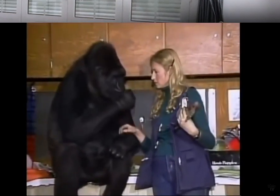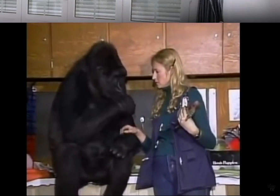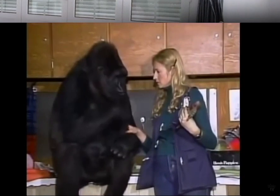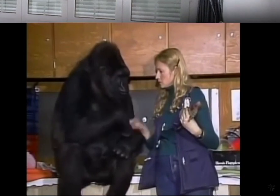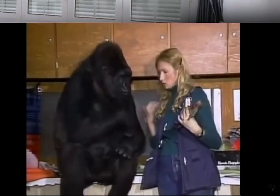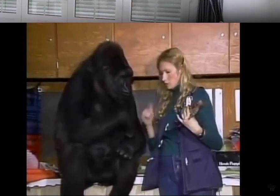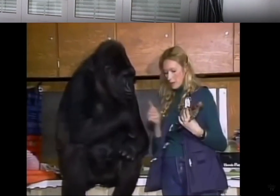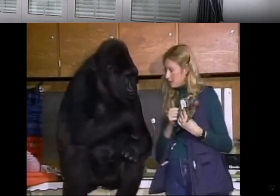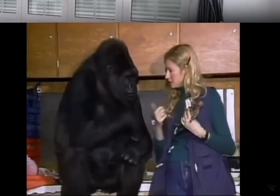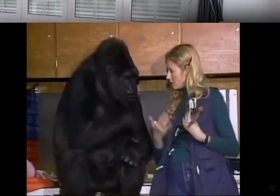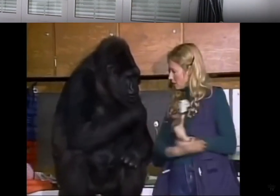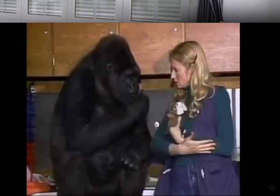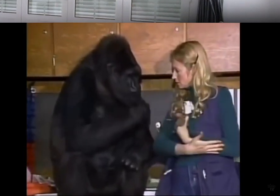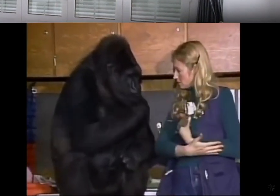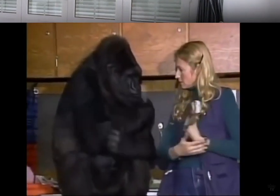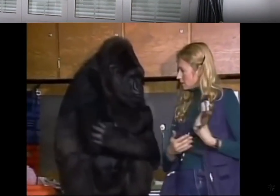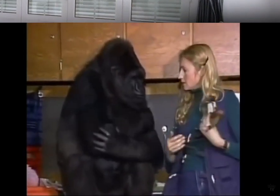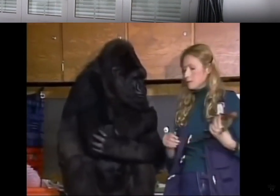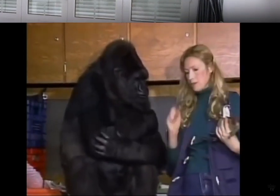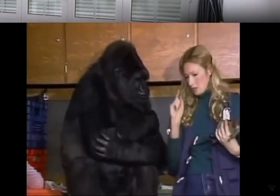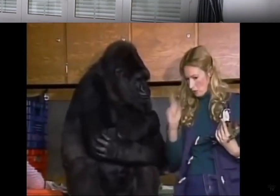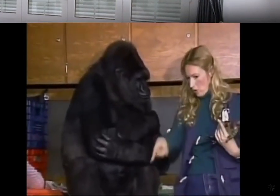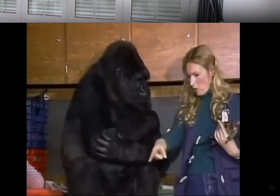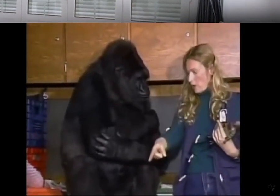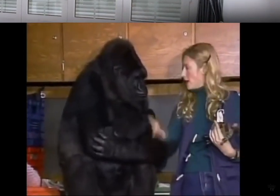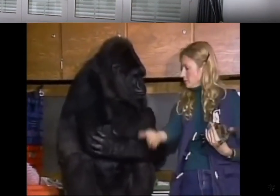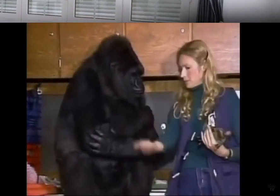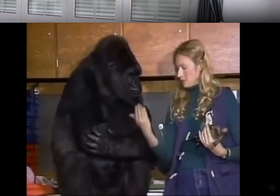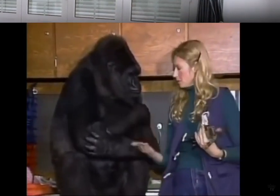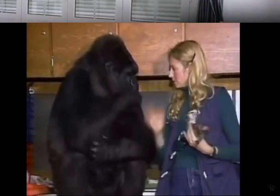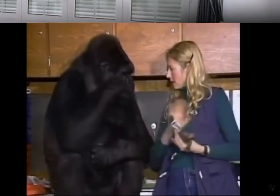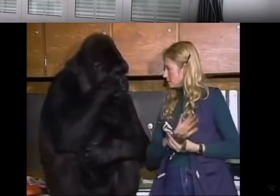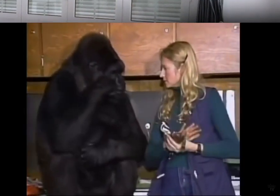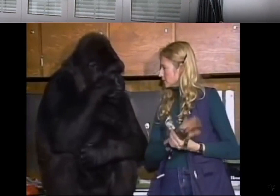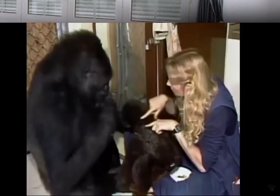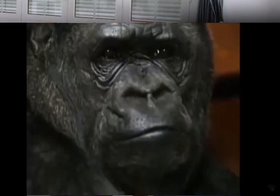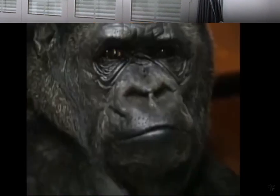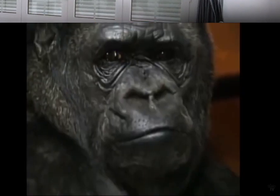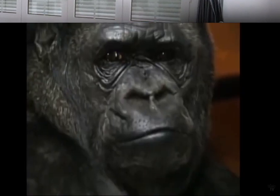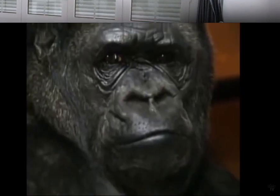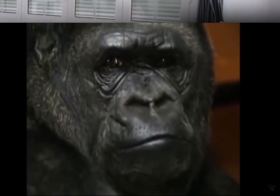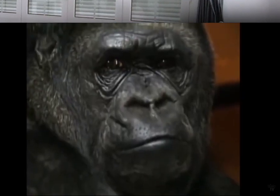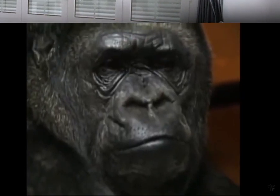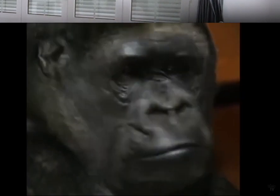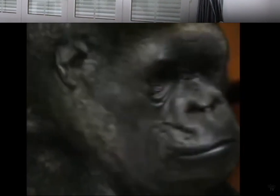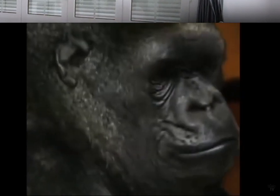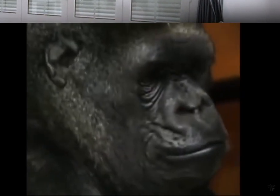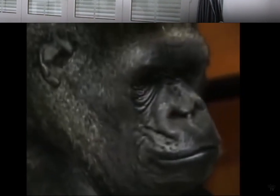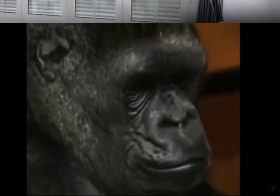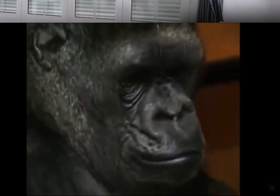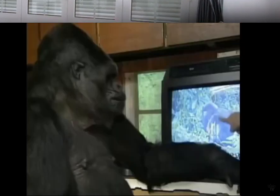a bridge between our species. Then you go and you bring those papers. Penny armed Koko